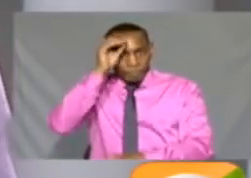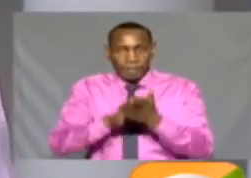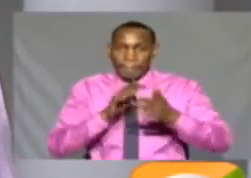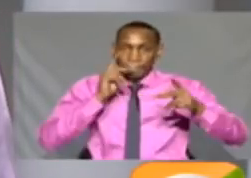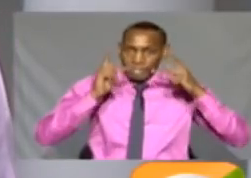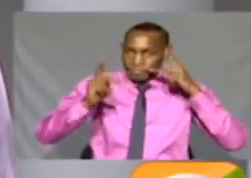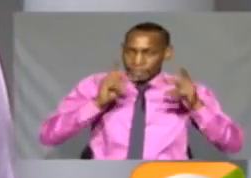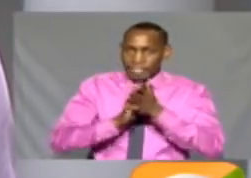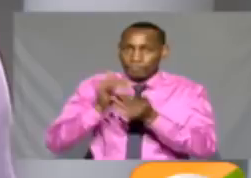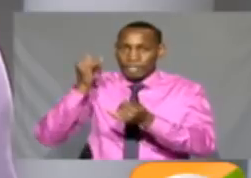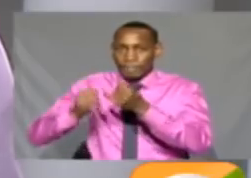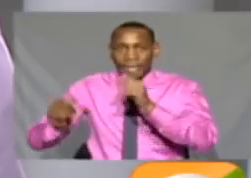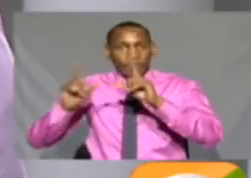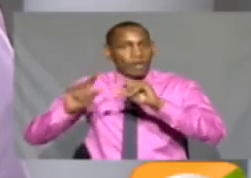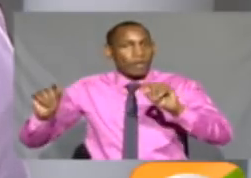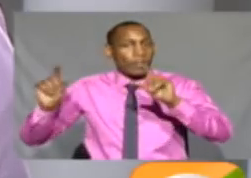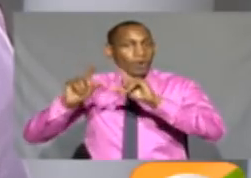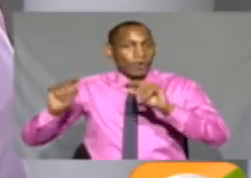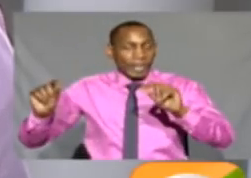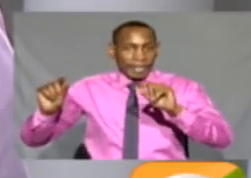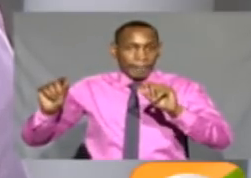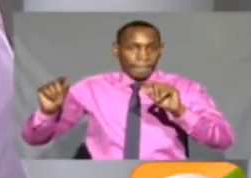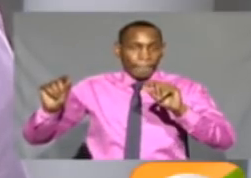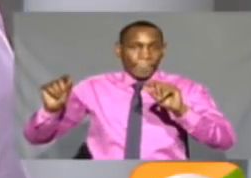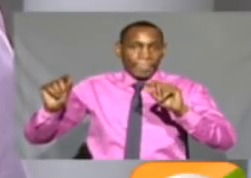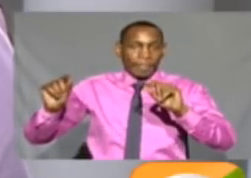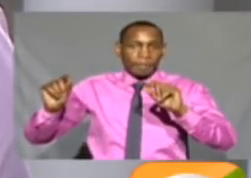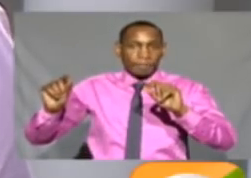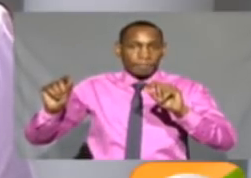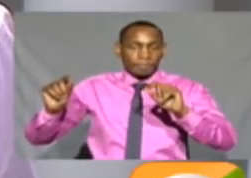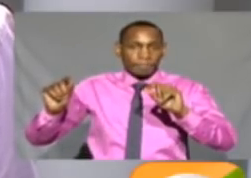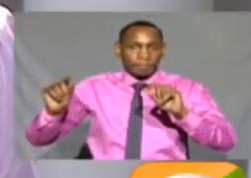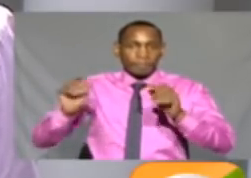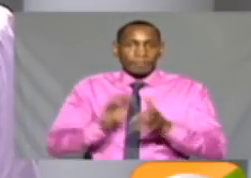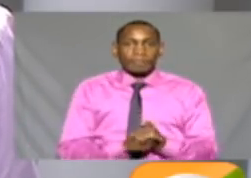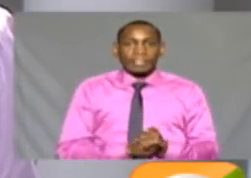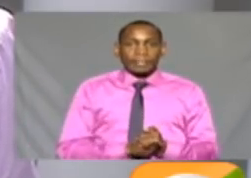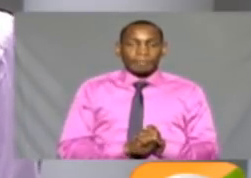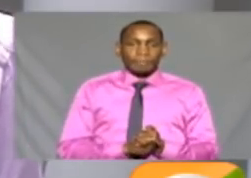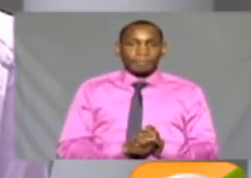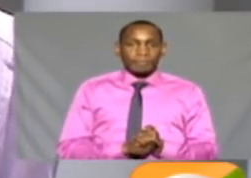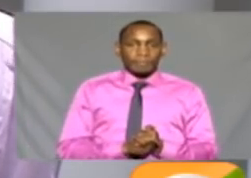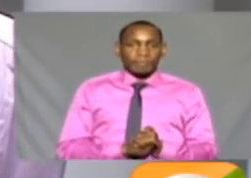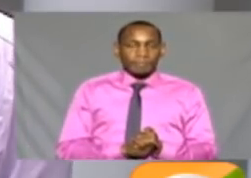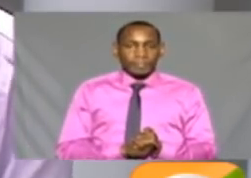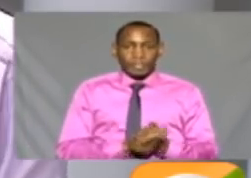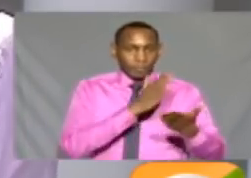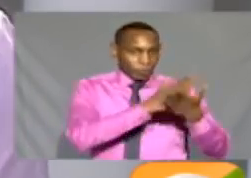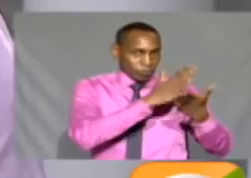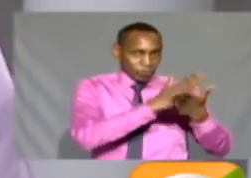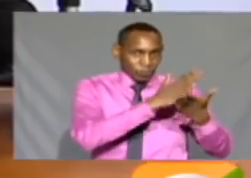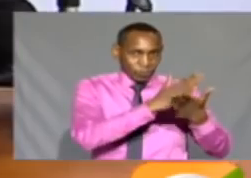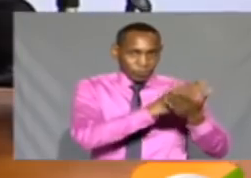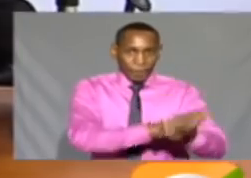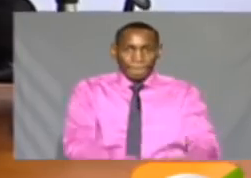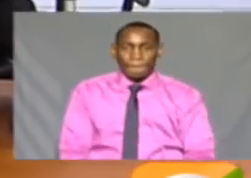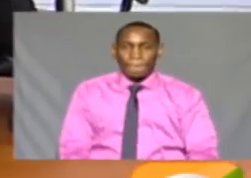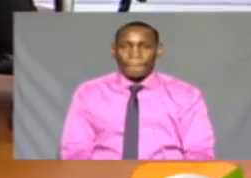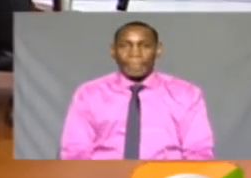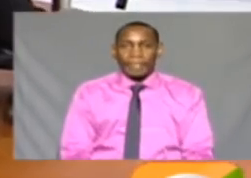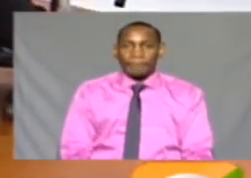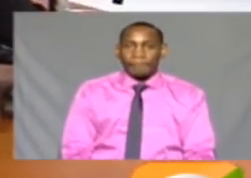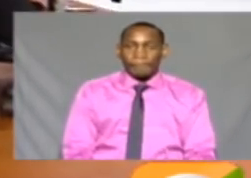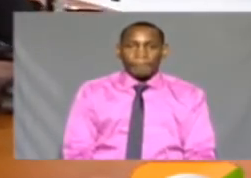kicker, the angle, and... The take. Of course. The take. All right. Remember